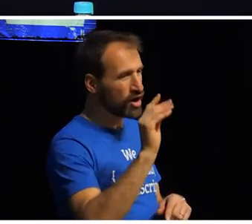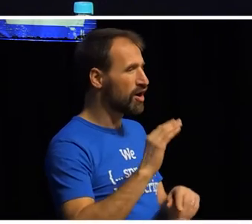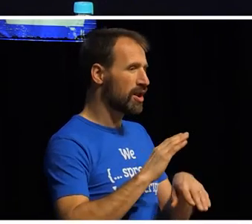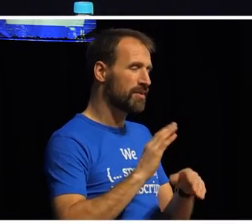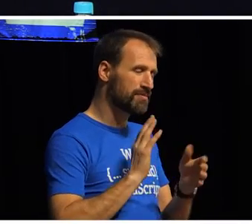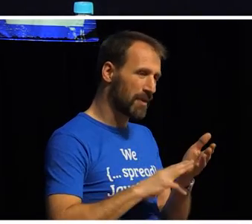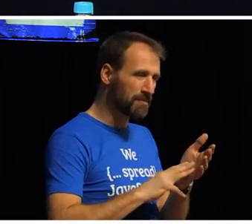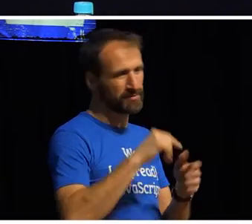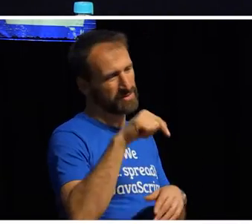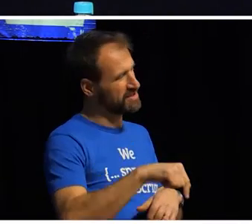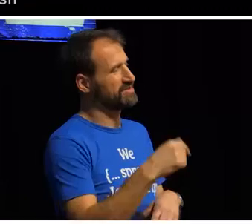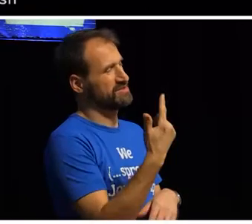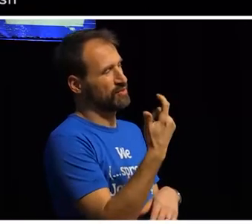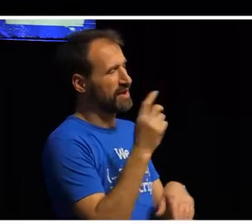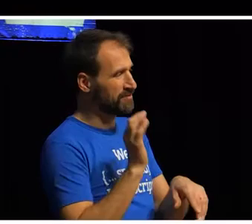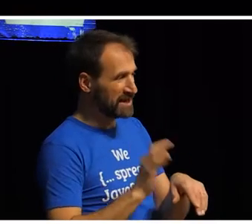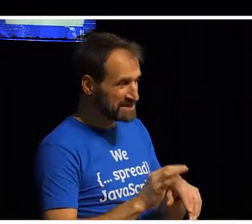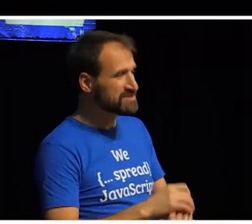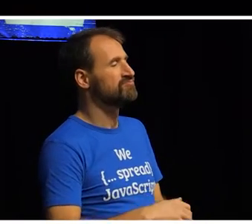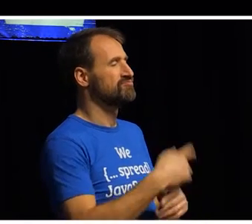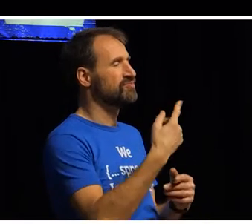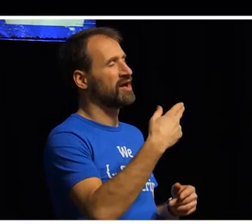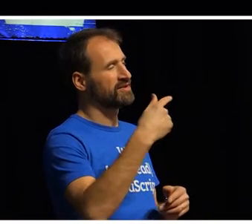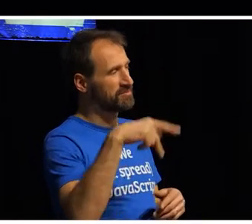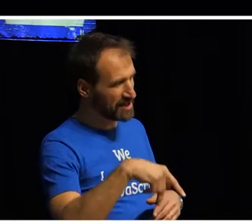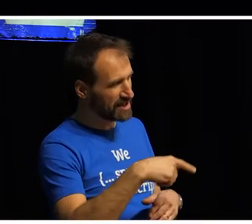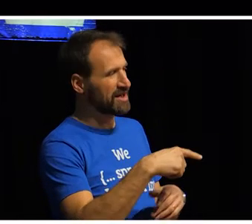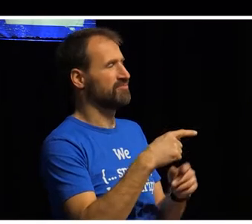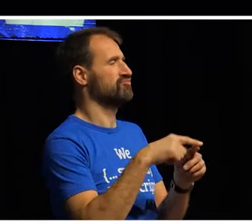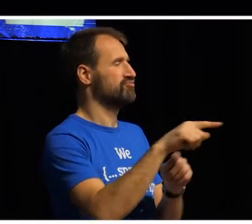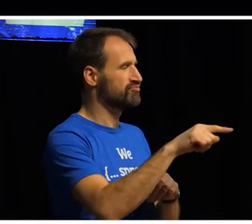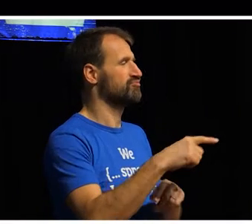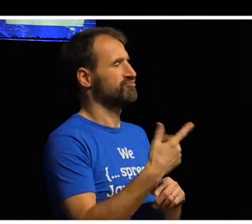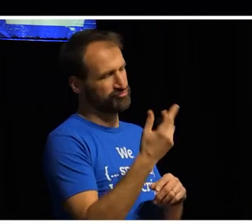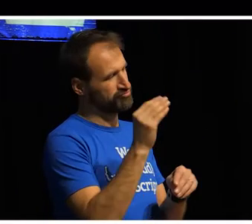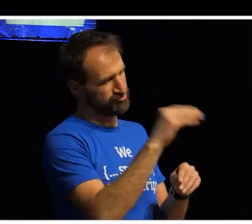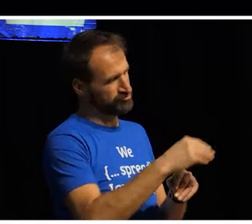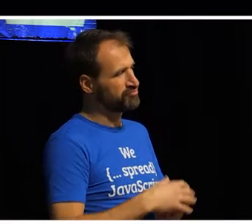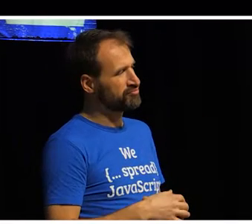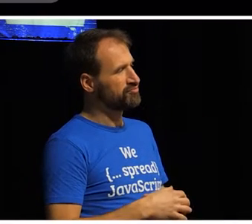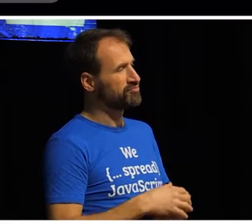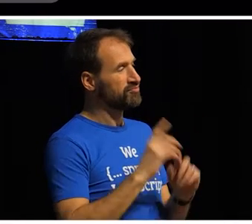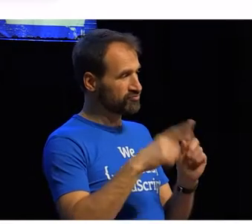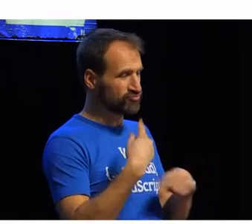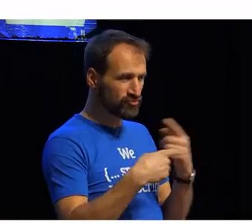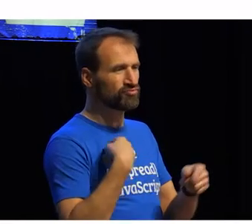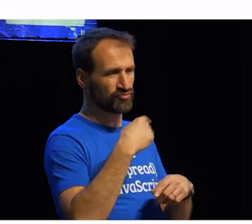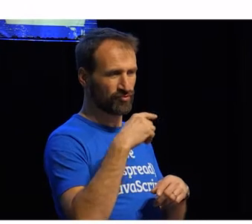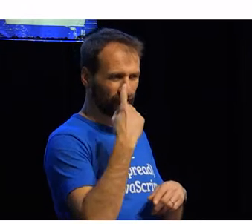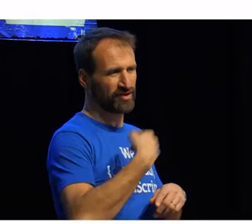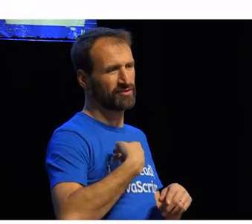HTTP or HTTP which is the same as a curl just like with some syntax highlighting and it goes on if I go back to my